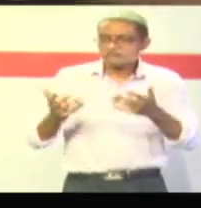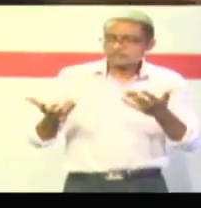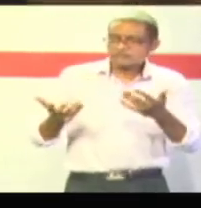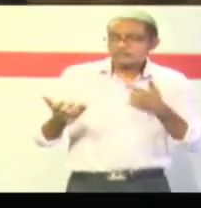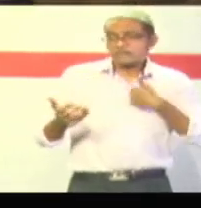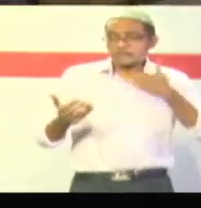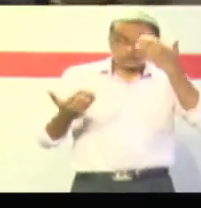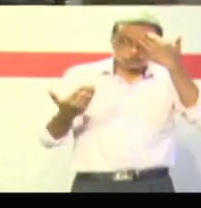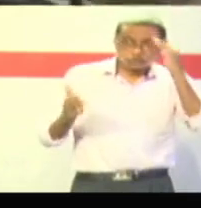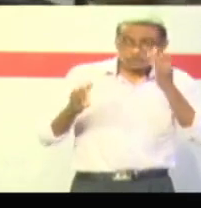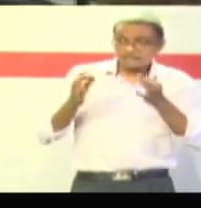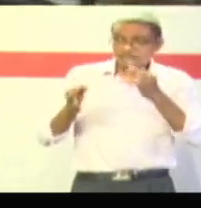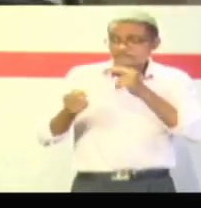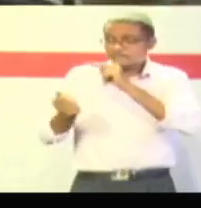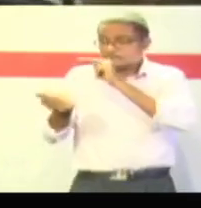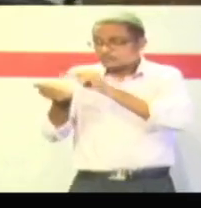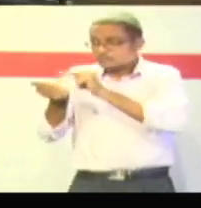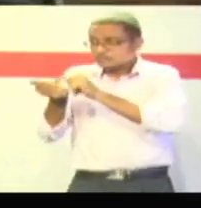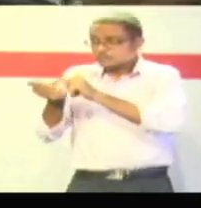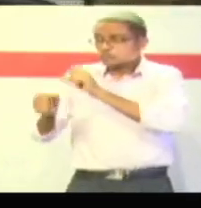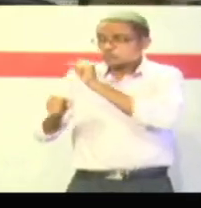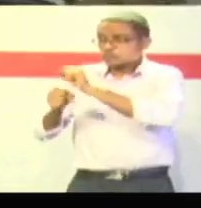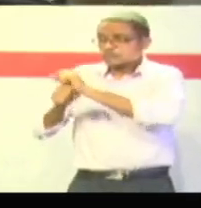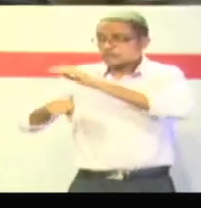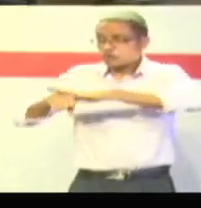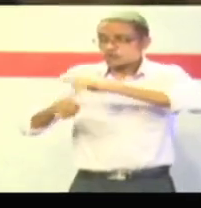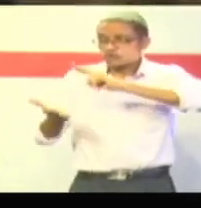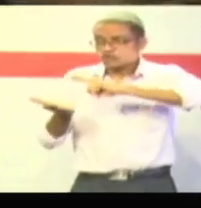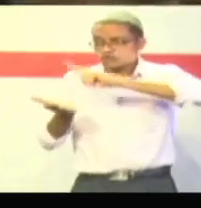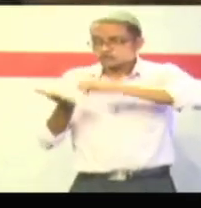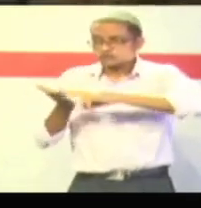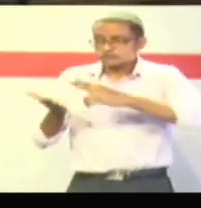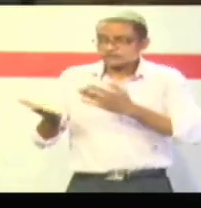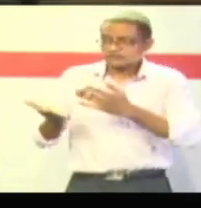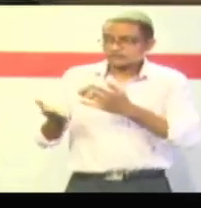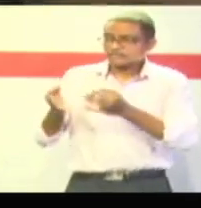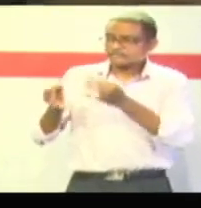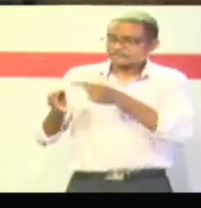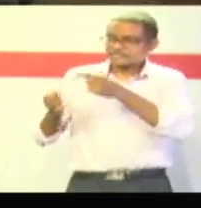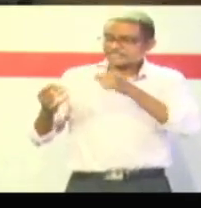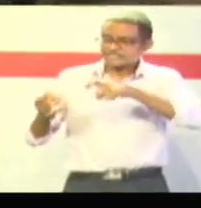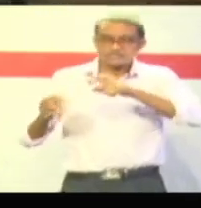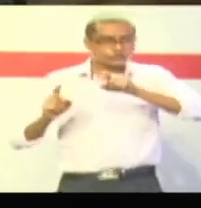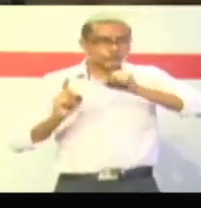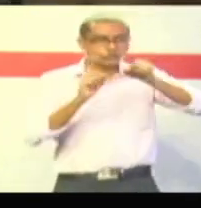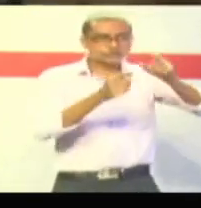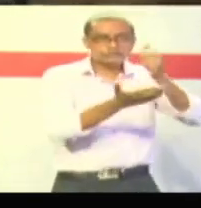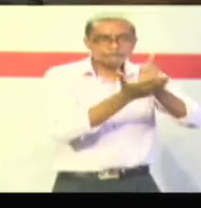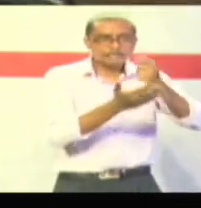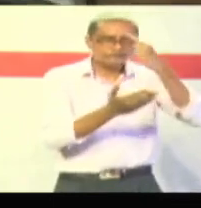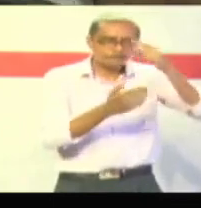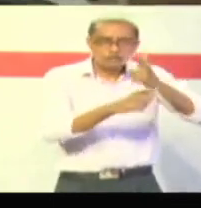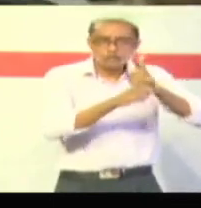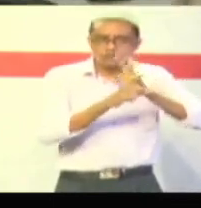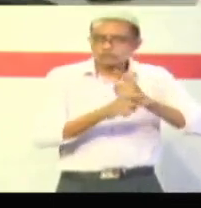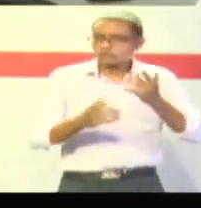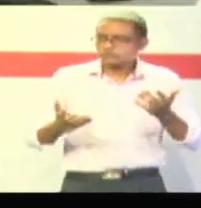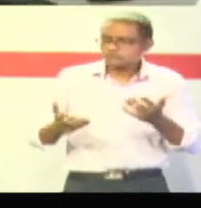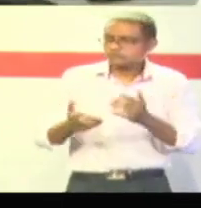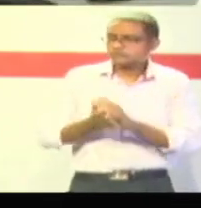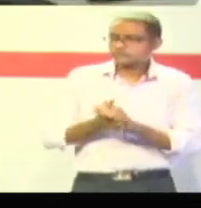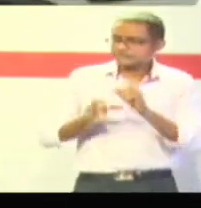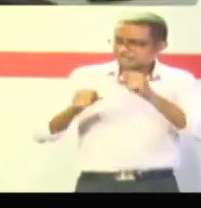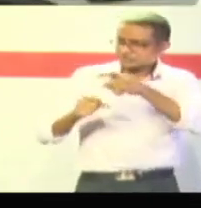under contract conditions and can't really go to the bank for a loan or so on. So I don't know if there's any update on